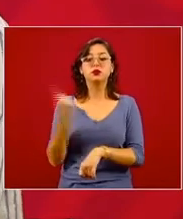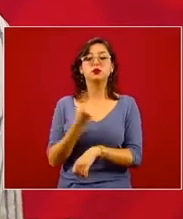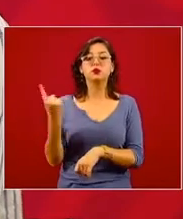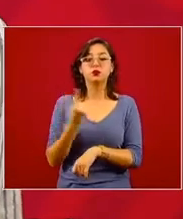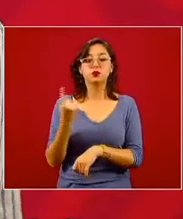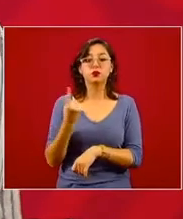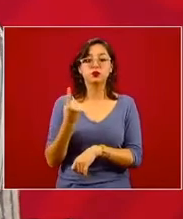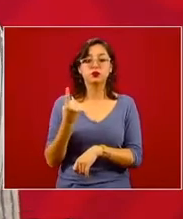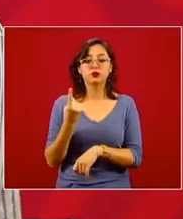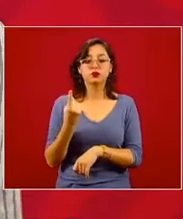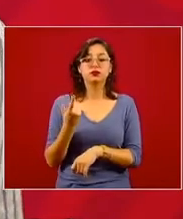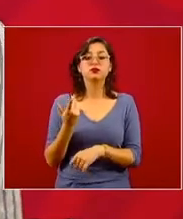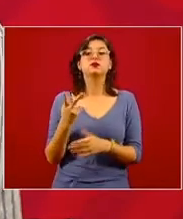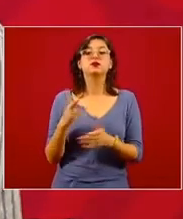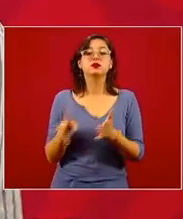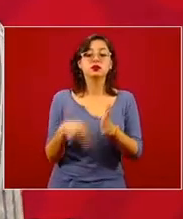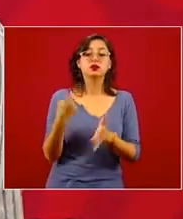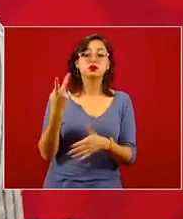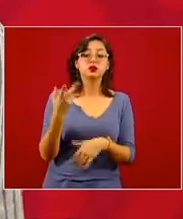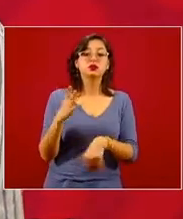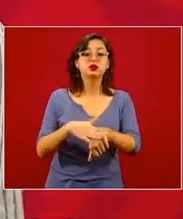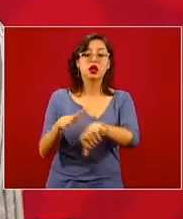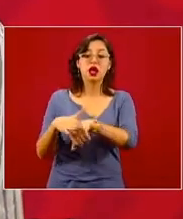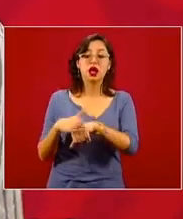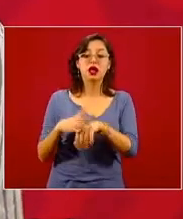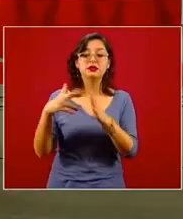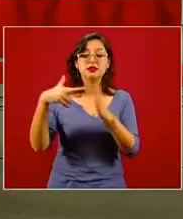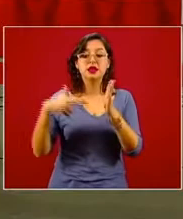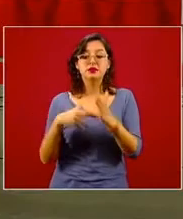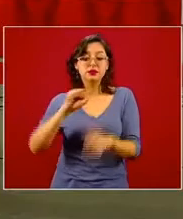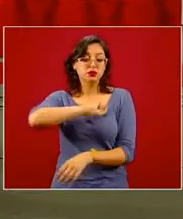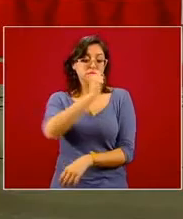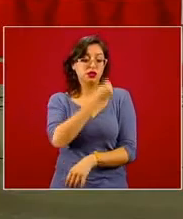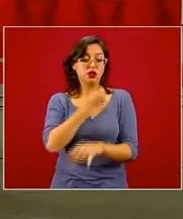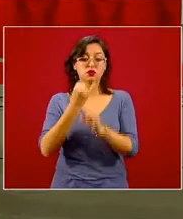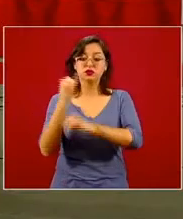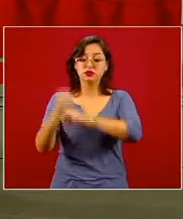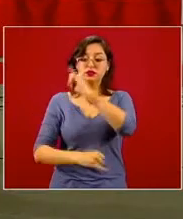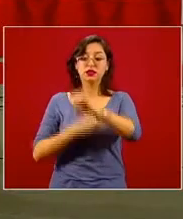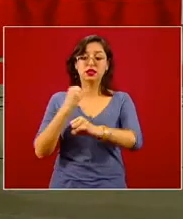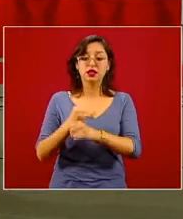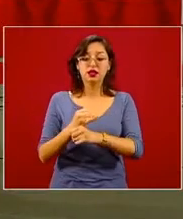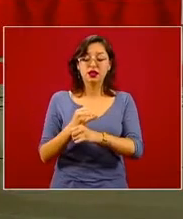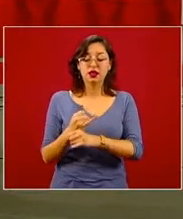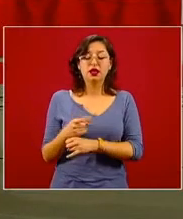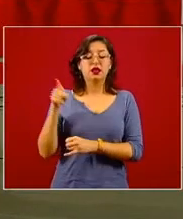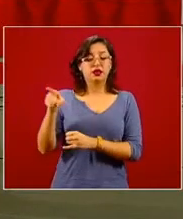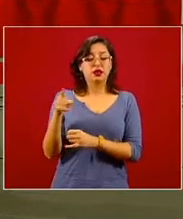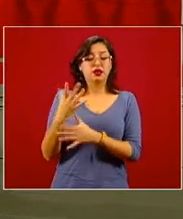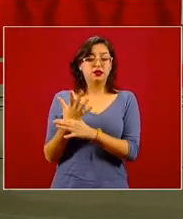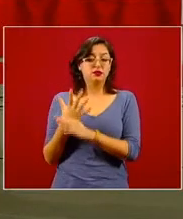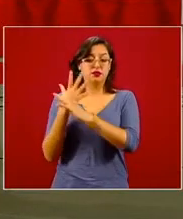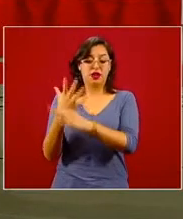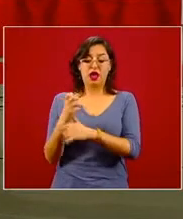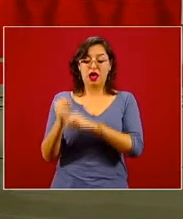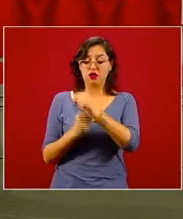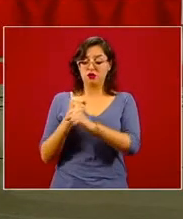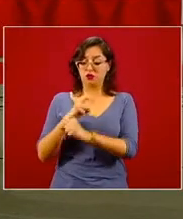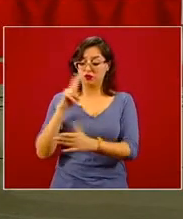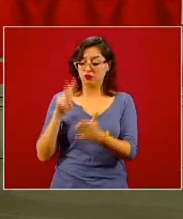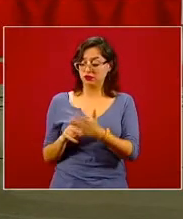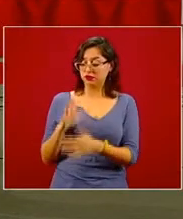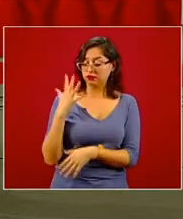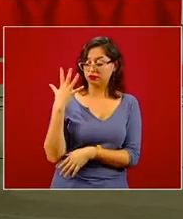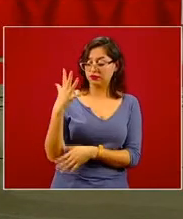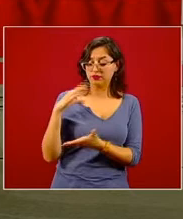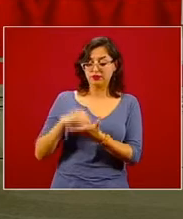to be considered. And from my point of view, this is a very important decision to make. Going back to the health